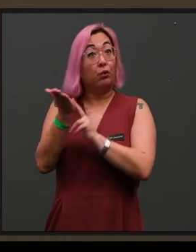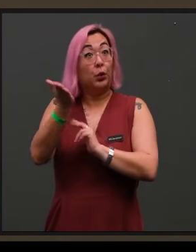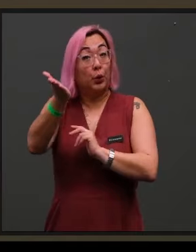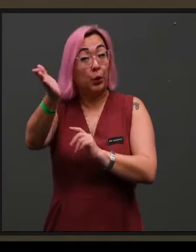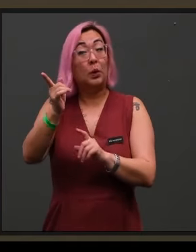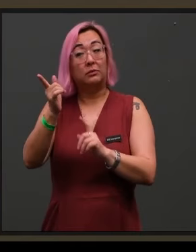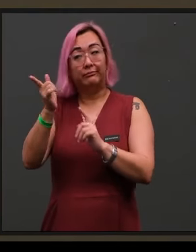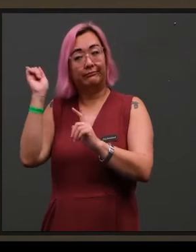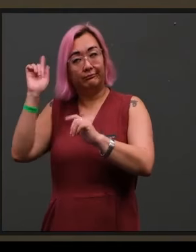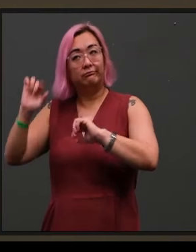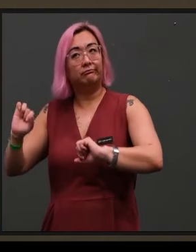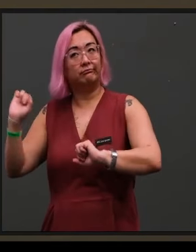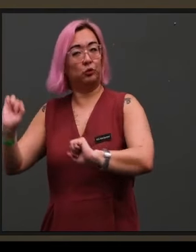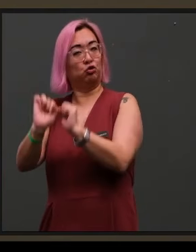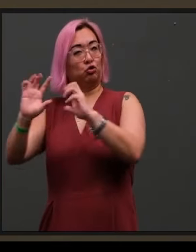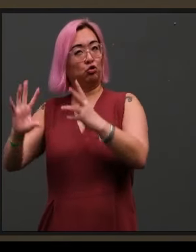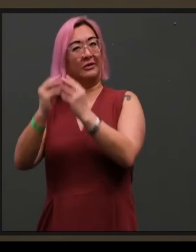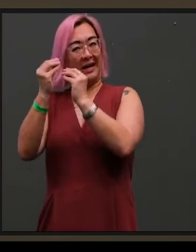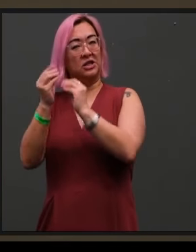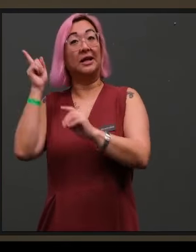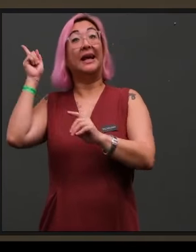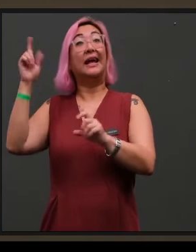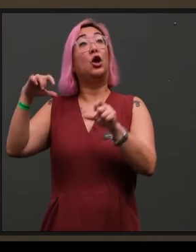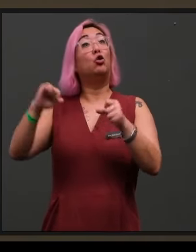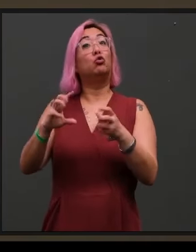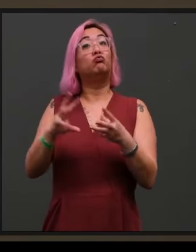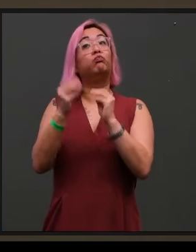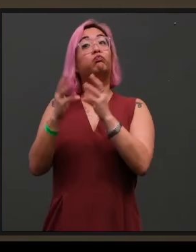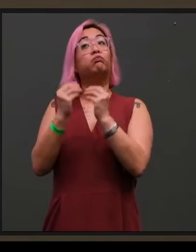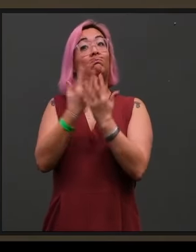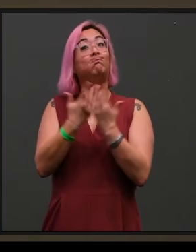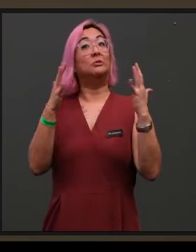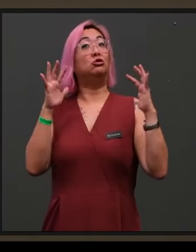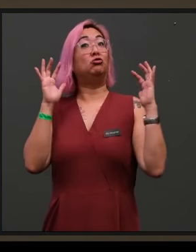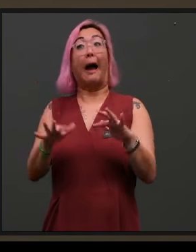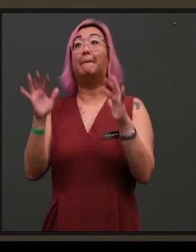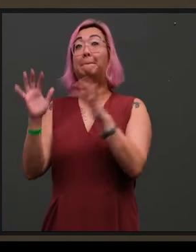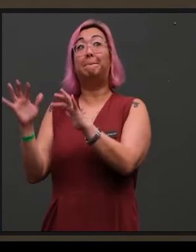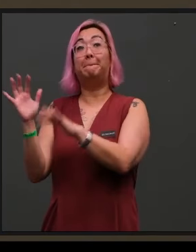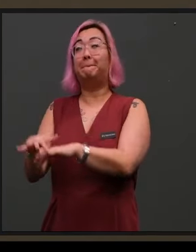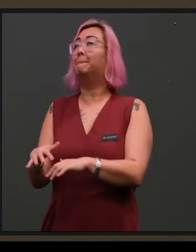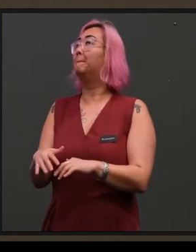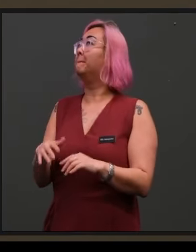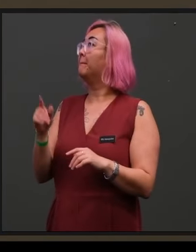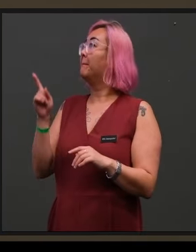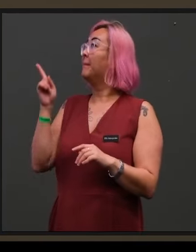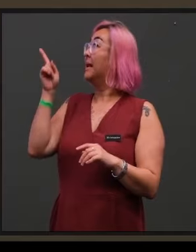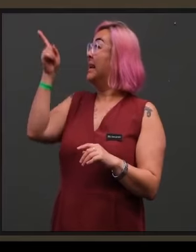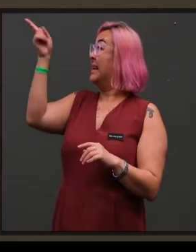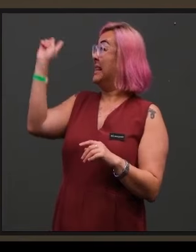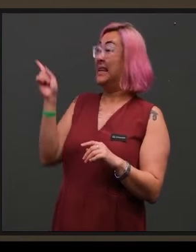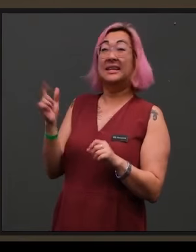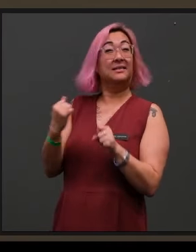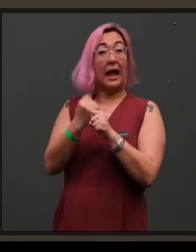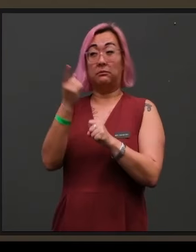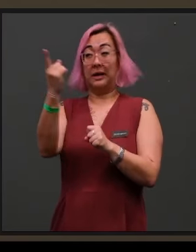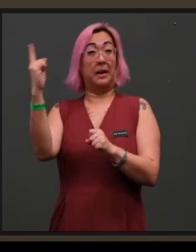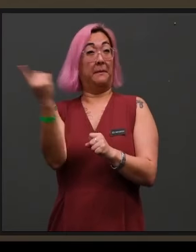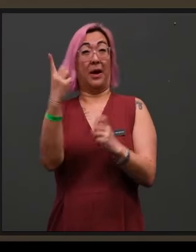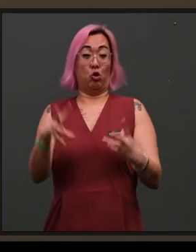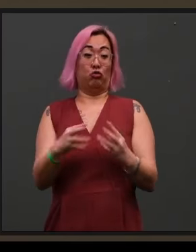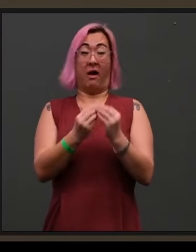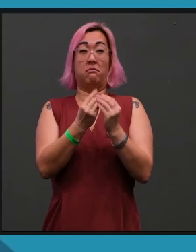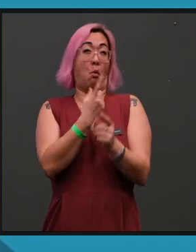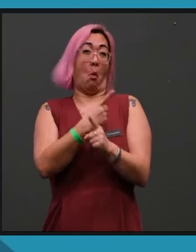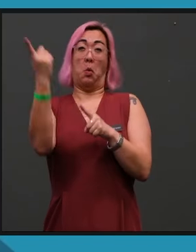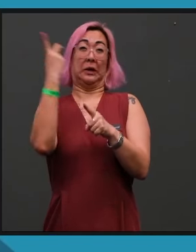a bunch of game jams, and he'd done all these games in a couple of weeks, maybe 2 weeks. And I played a bunch of